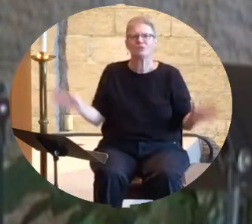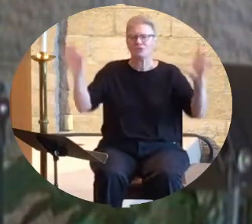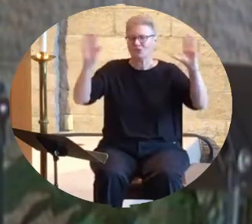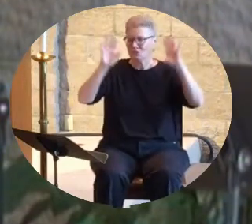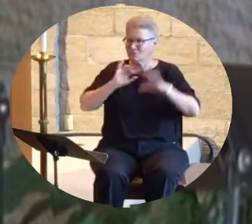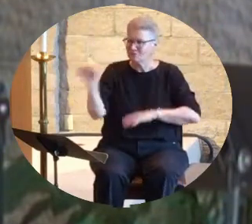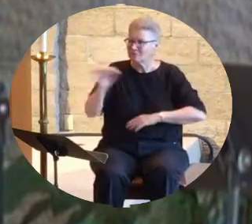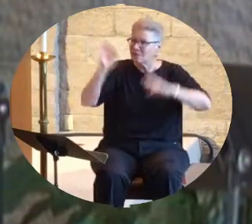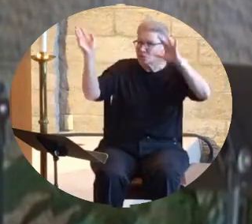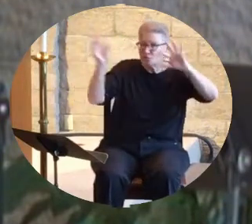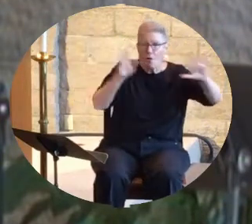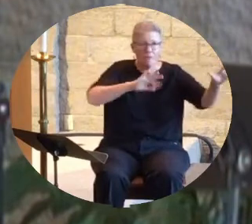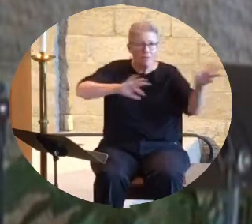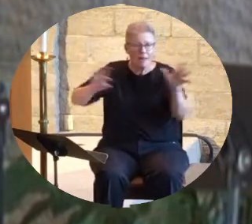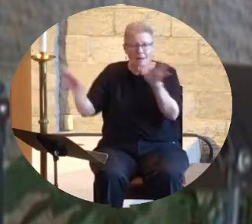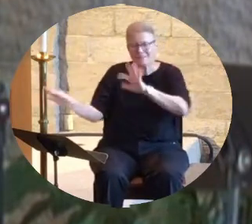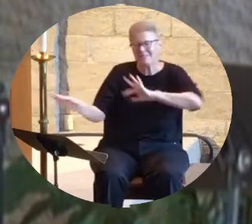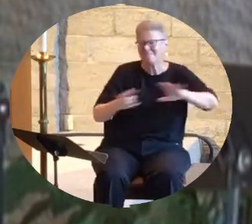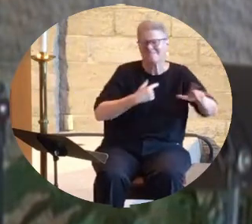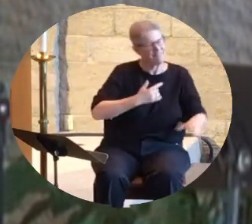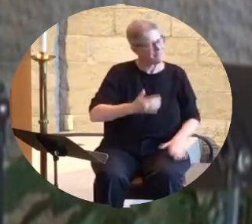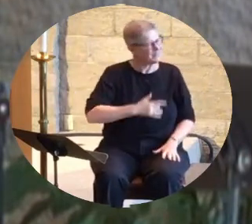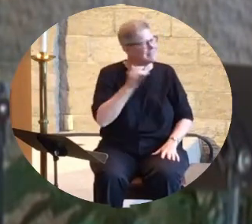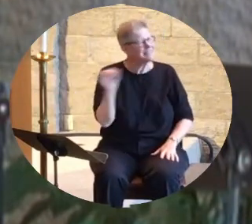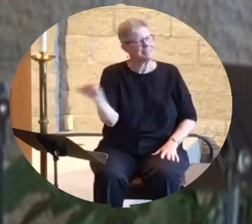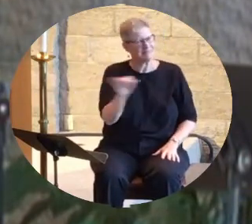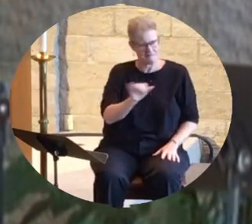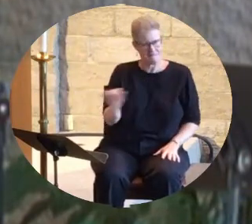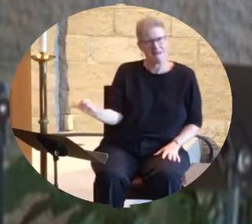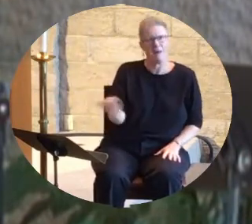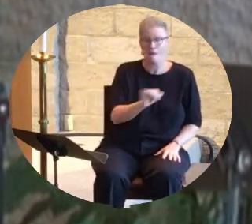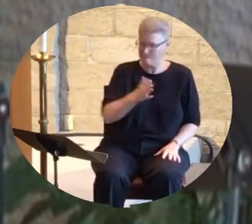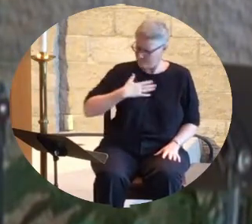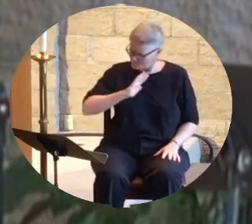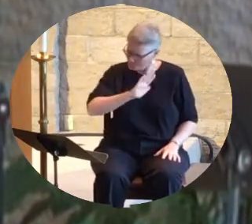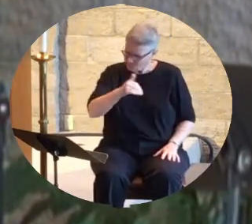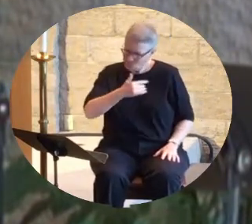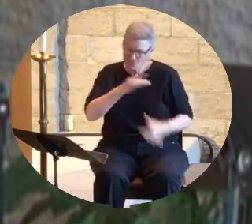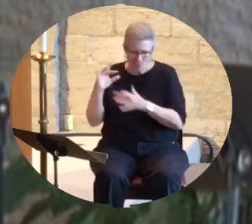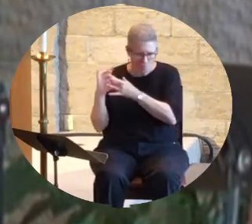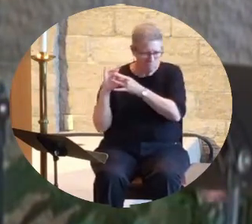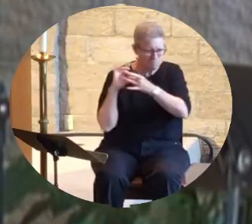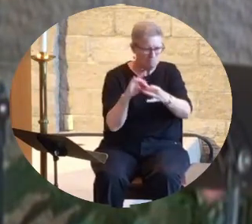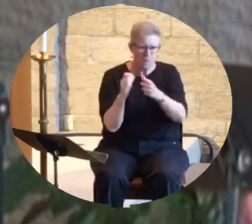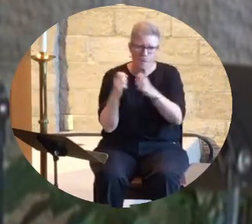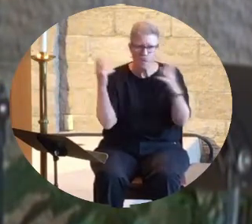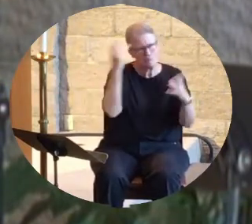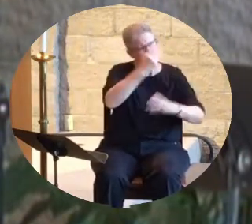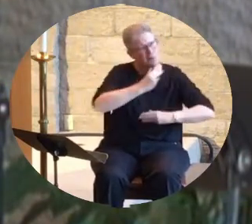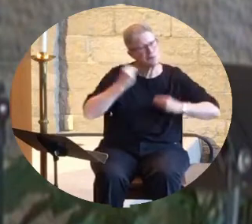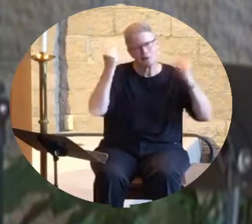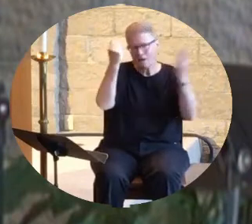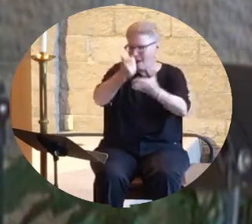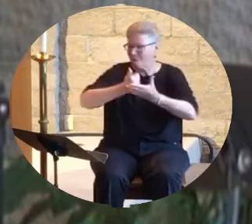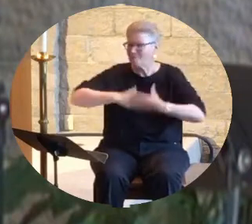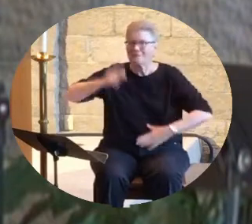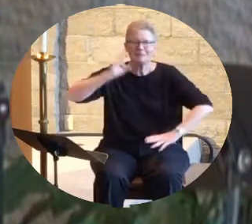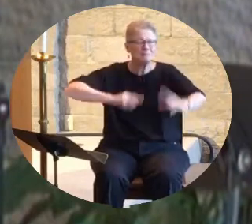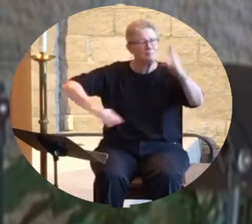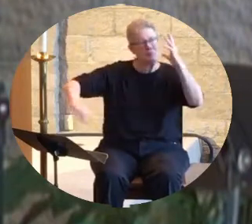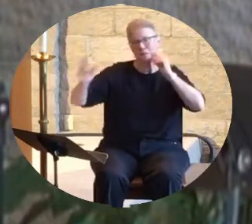we were the same. Oh, my soul belongs to beauty, takes me up to lofty heights,